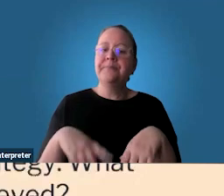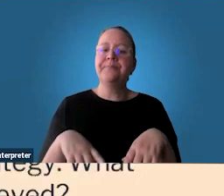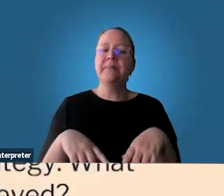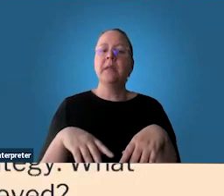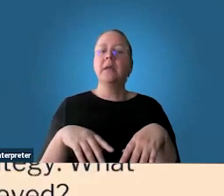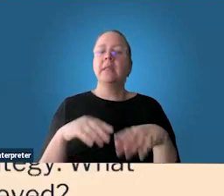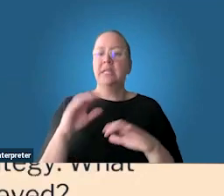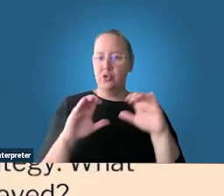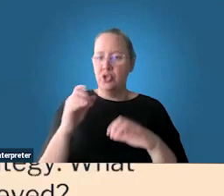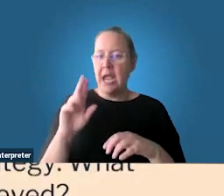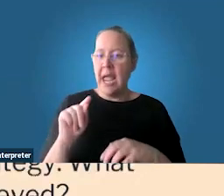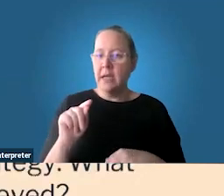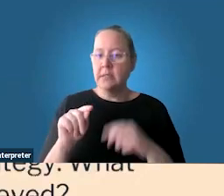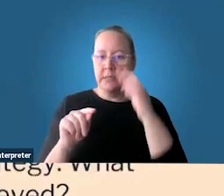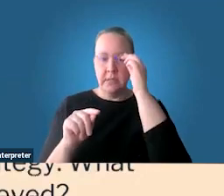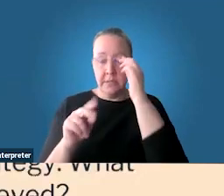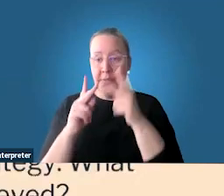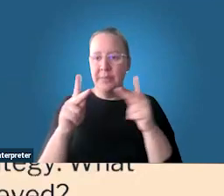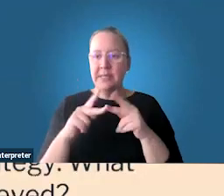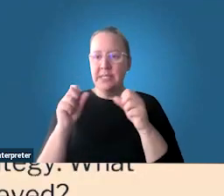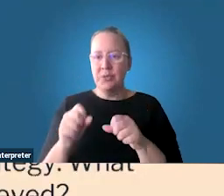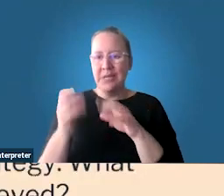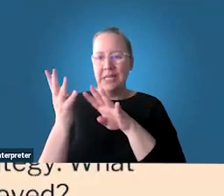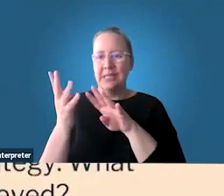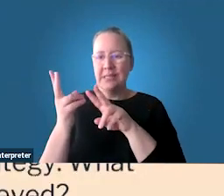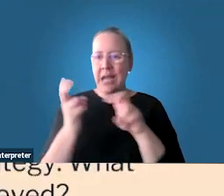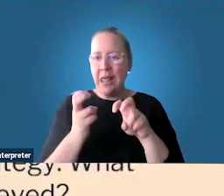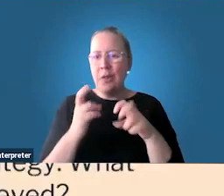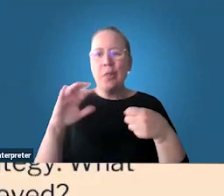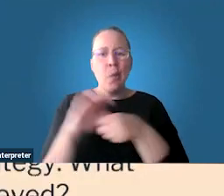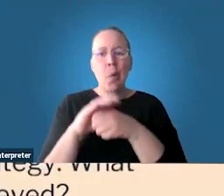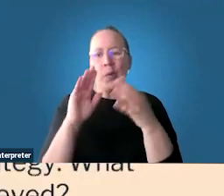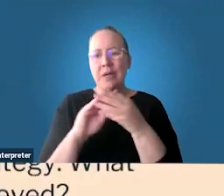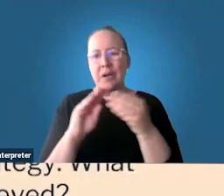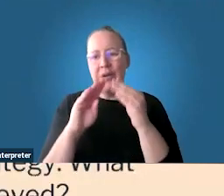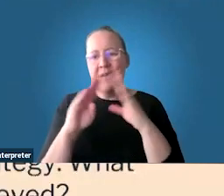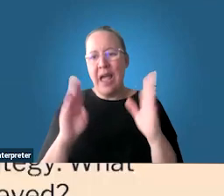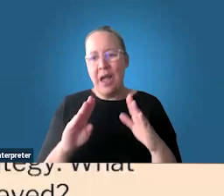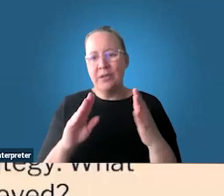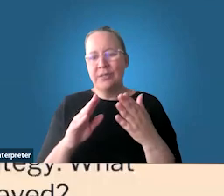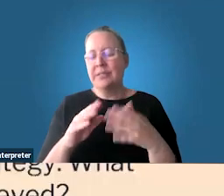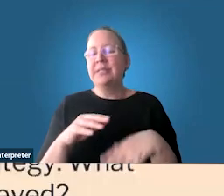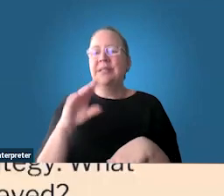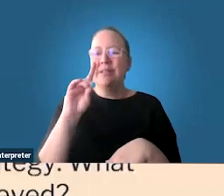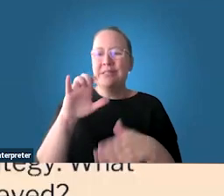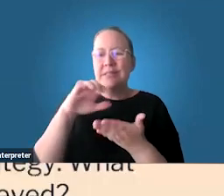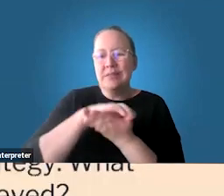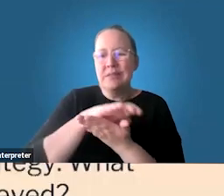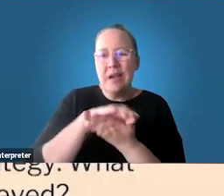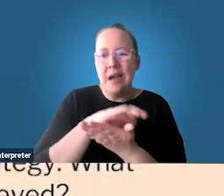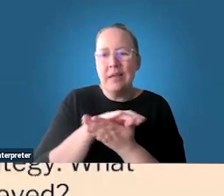into the chat the place that you can download the whole narrative house. There's a document that